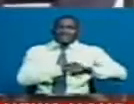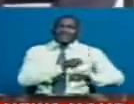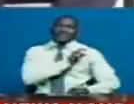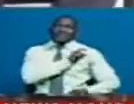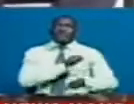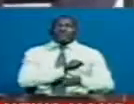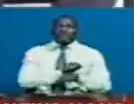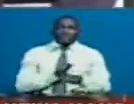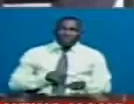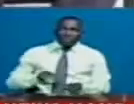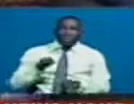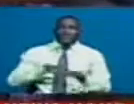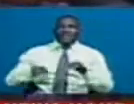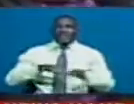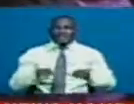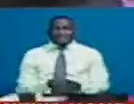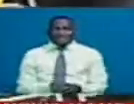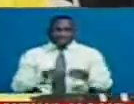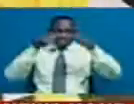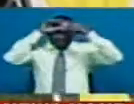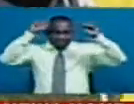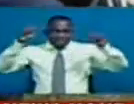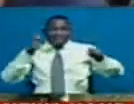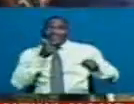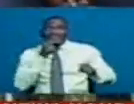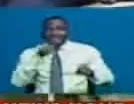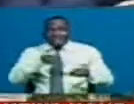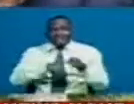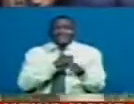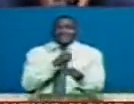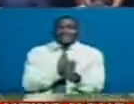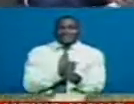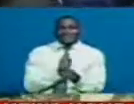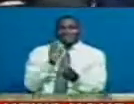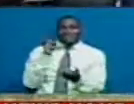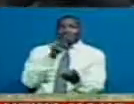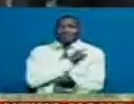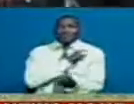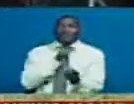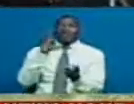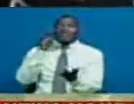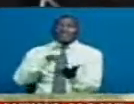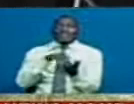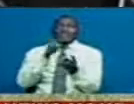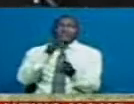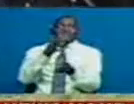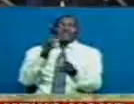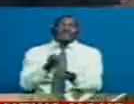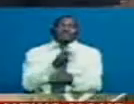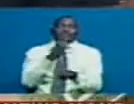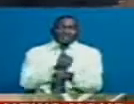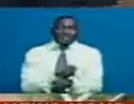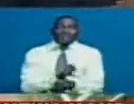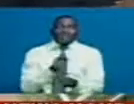policing rather than reactive. President Akufo-Addo said this year about 4,000 police officers will be recruited. He said